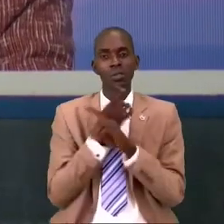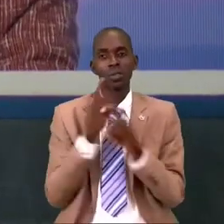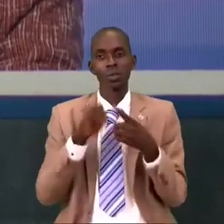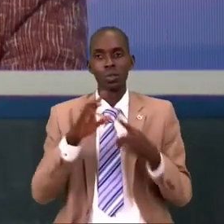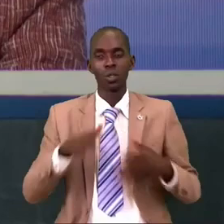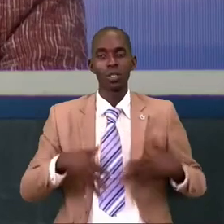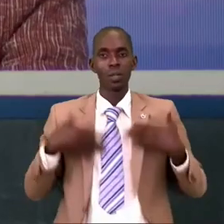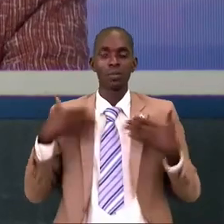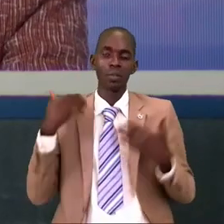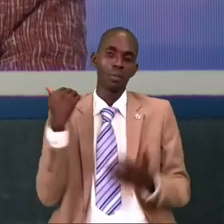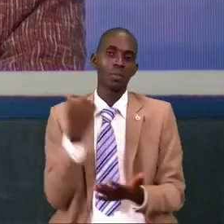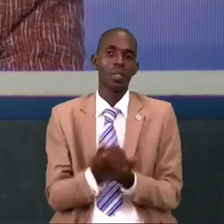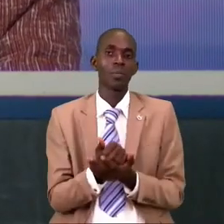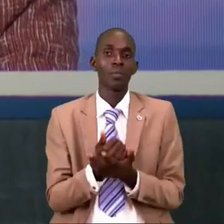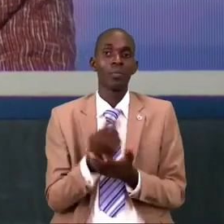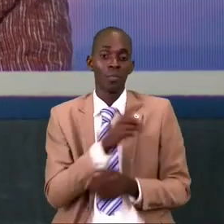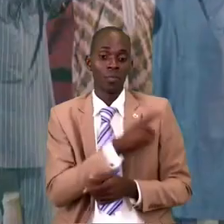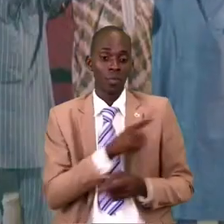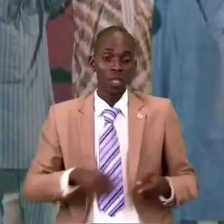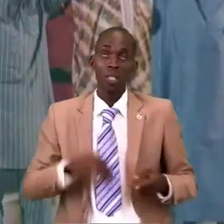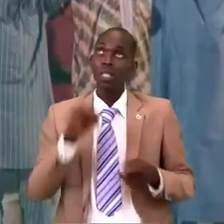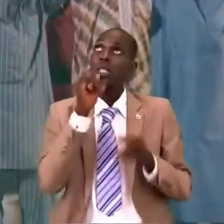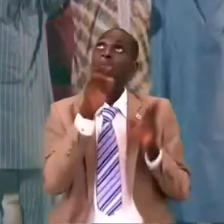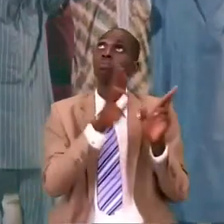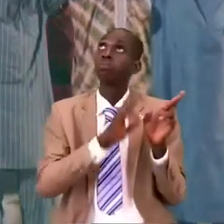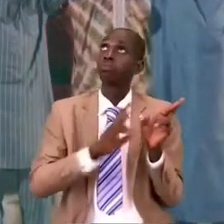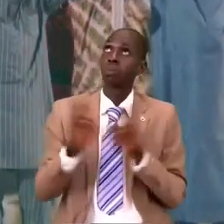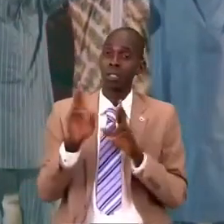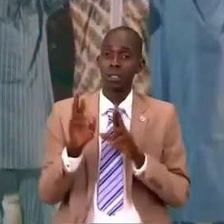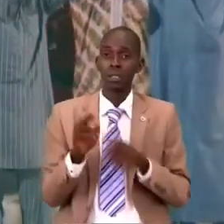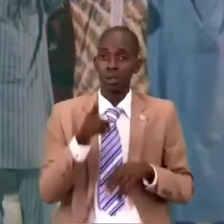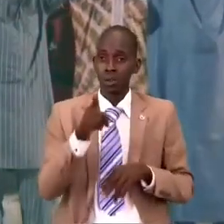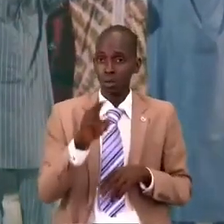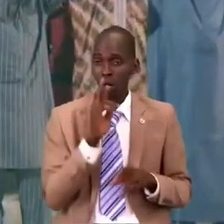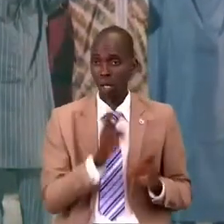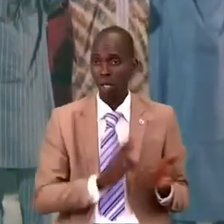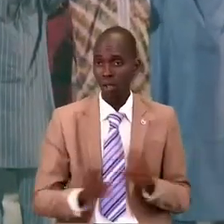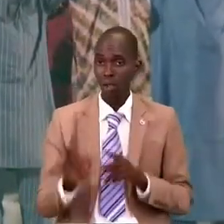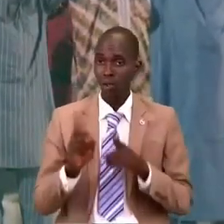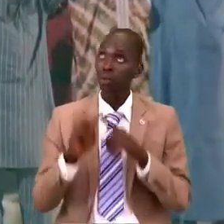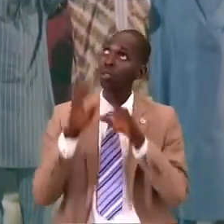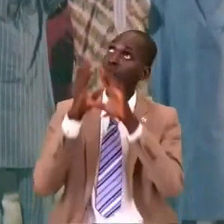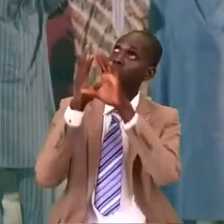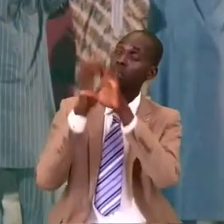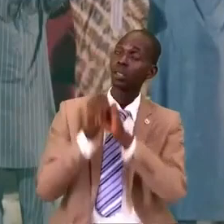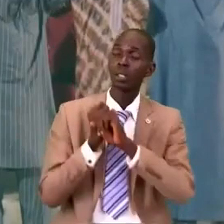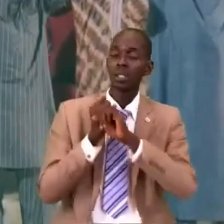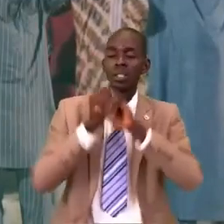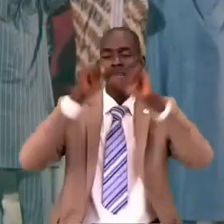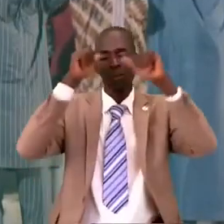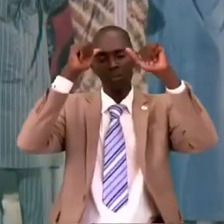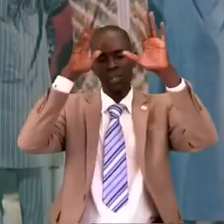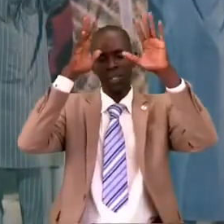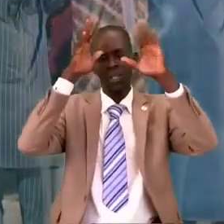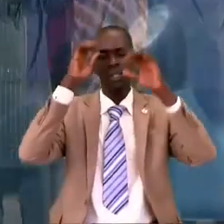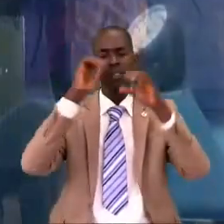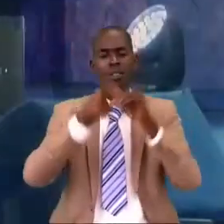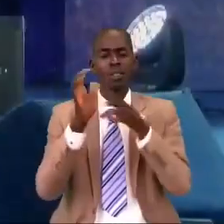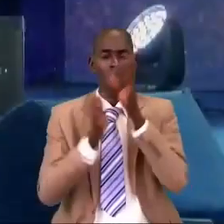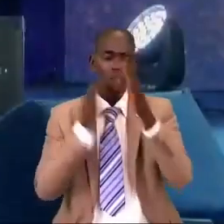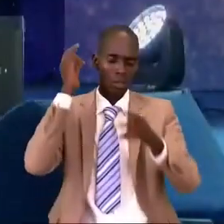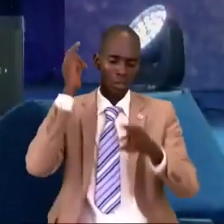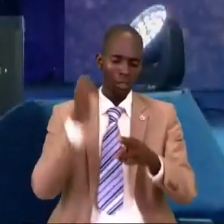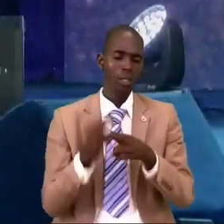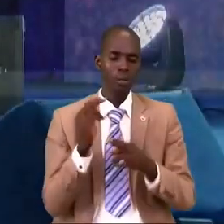Father, in Jesus' name. We bless your name tonight because you are a God of love, a God